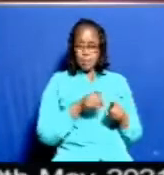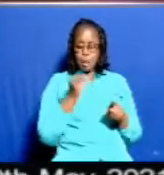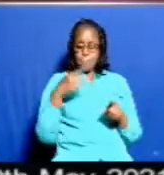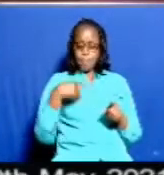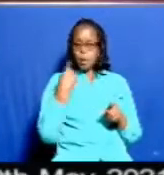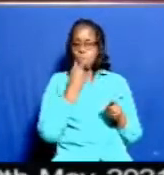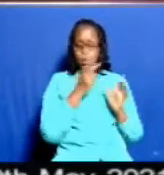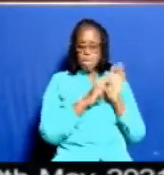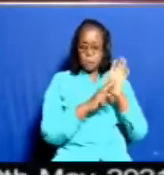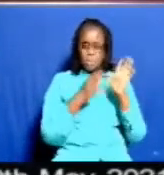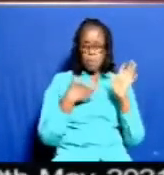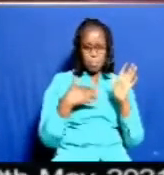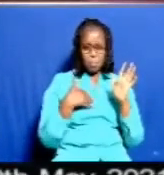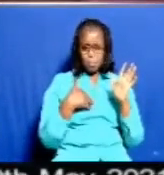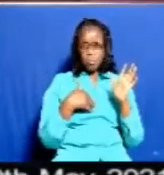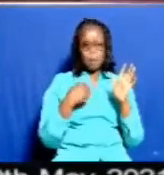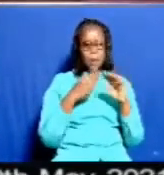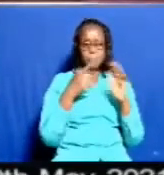Because